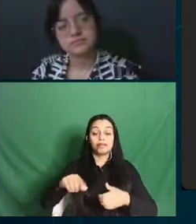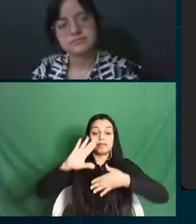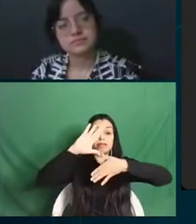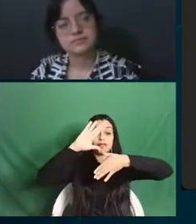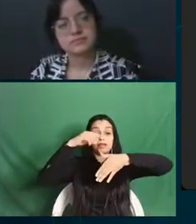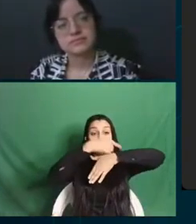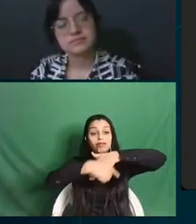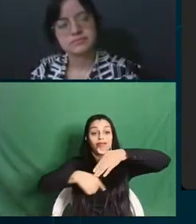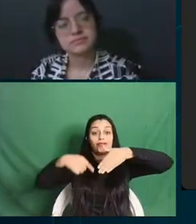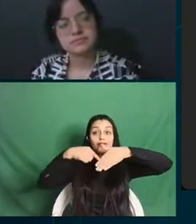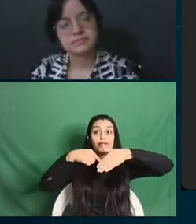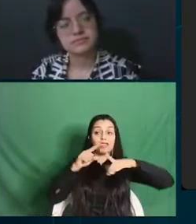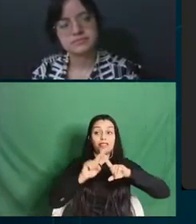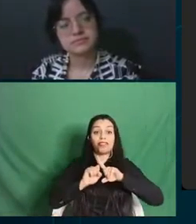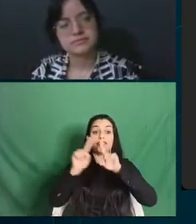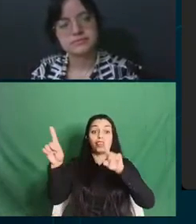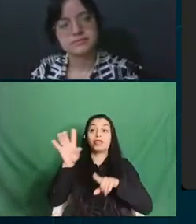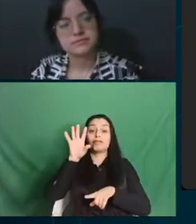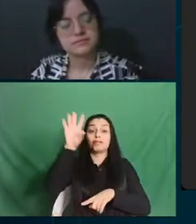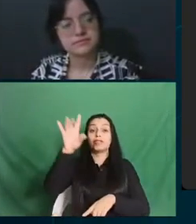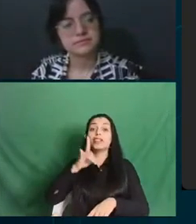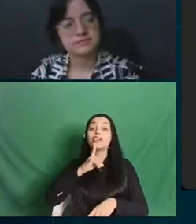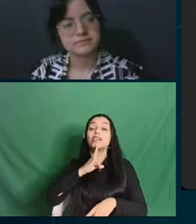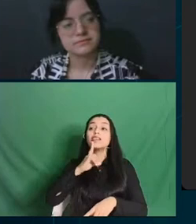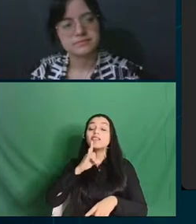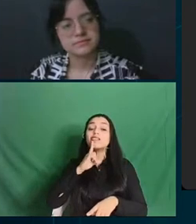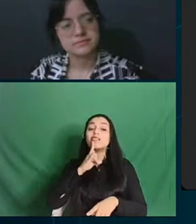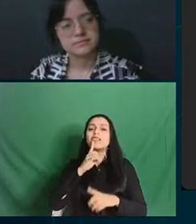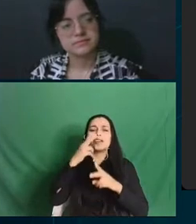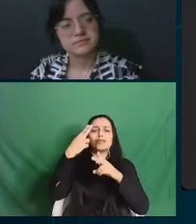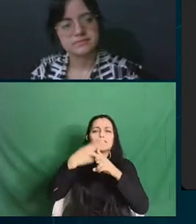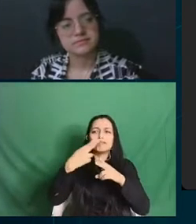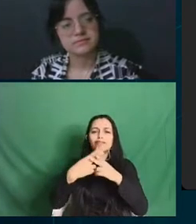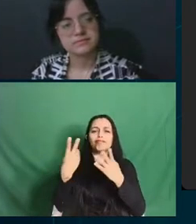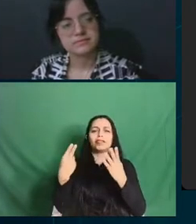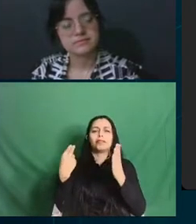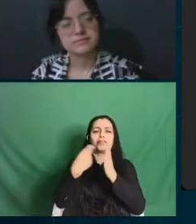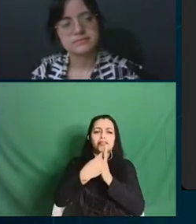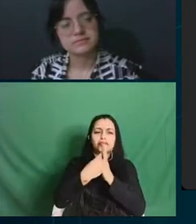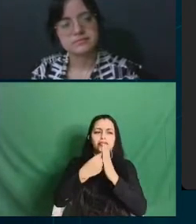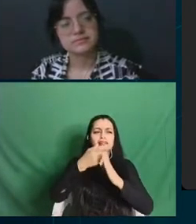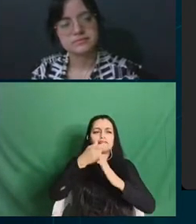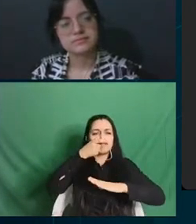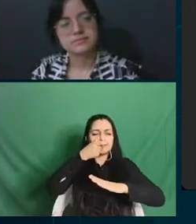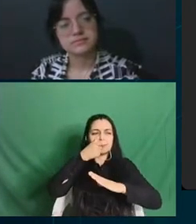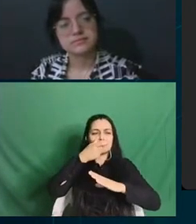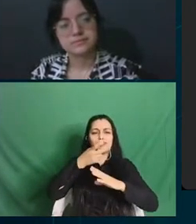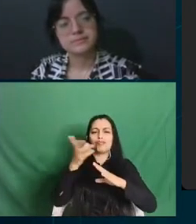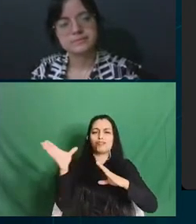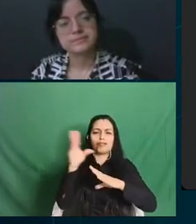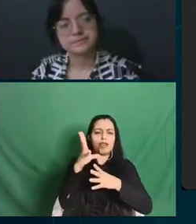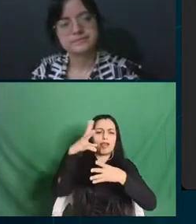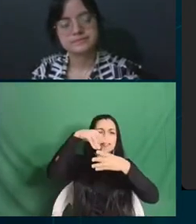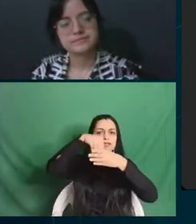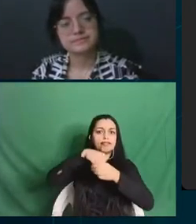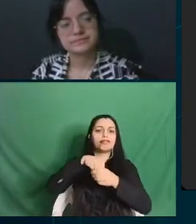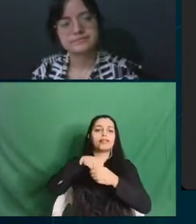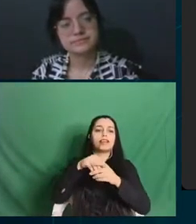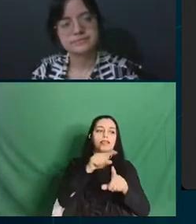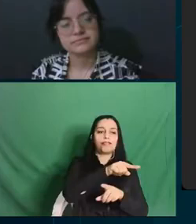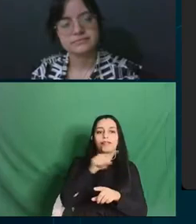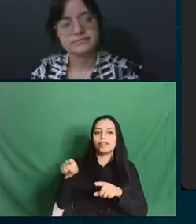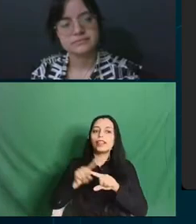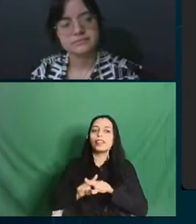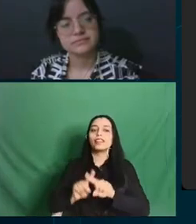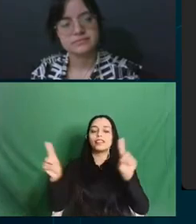them. However, the technologies and the expertise are globally accessible anywhere. I think the only difference I'd say that in